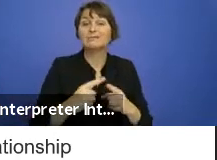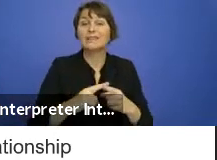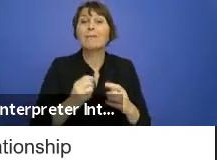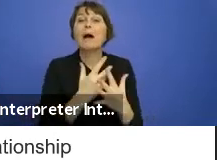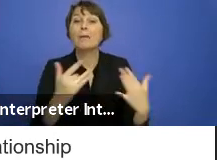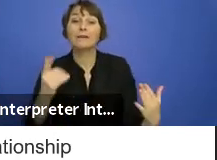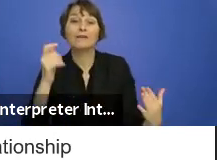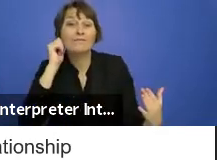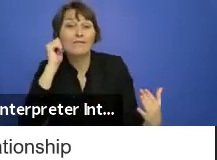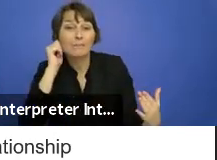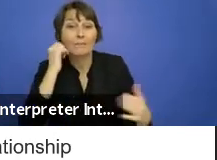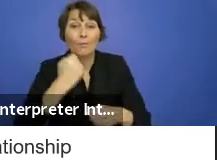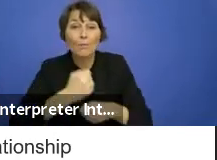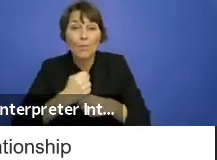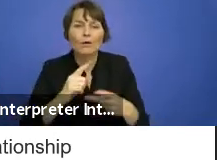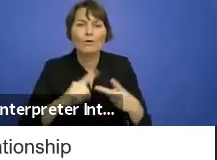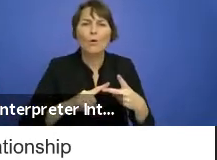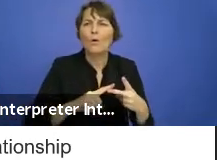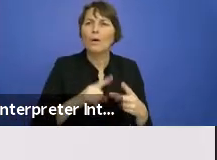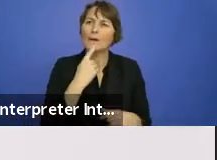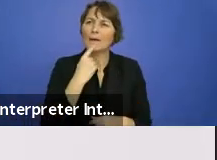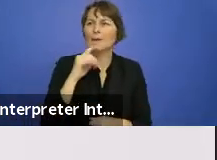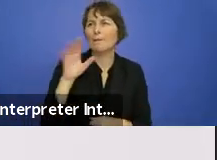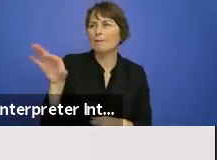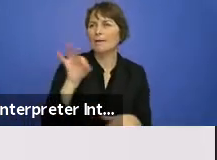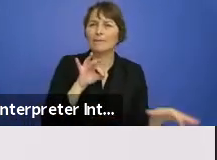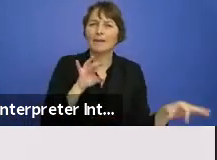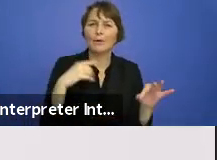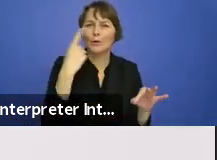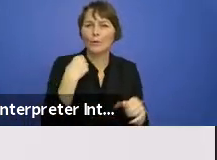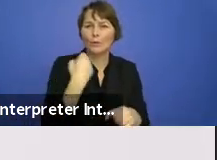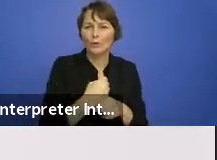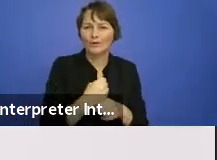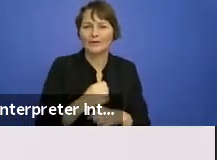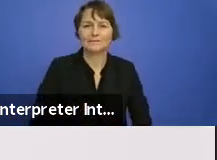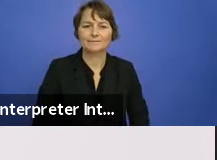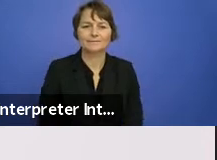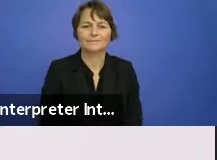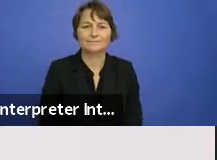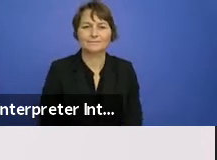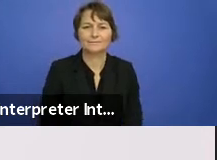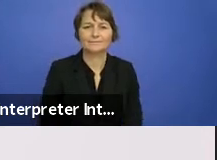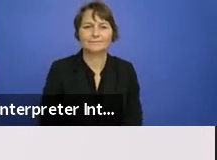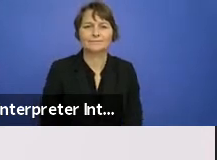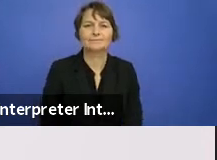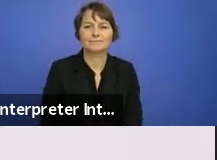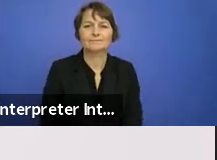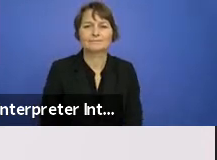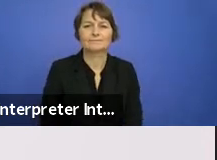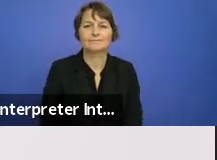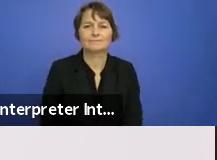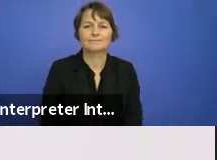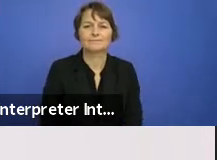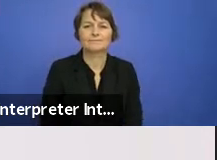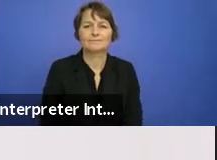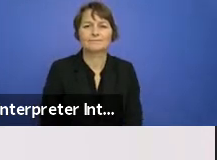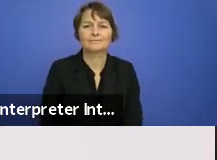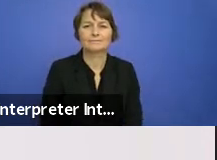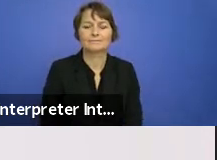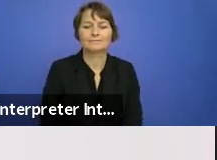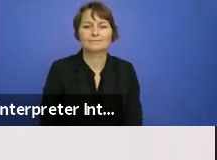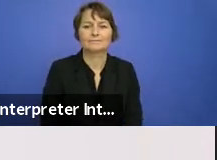of artistic choices. If we move on to the next slide, it's something that is not on this presentation but